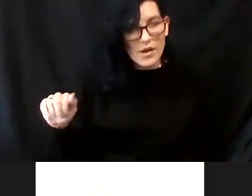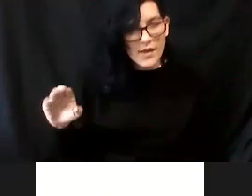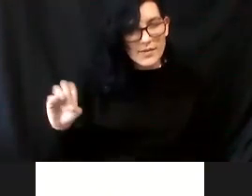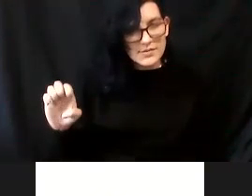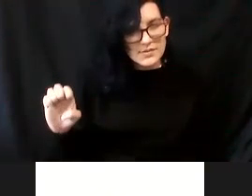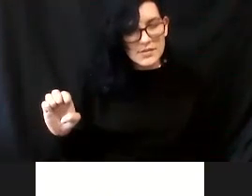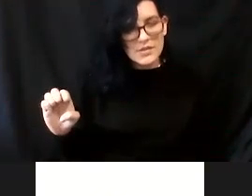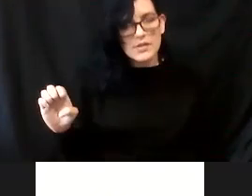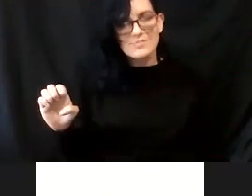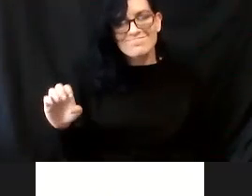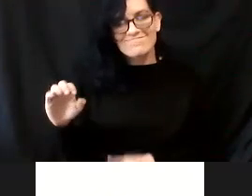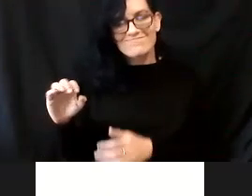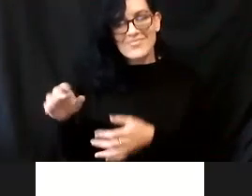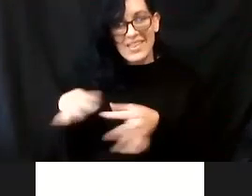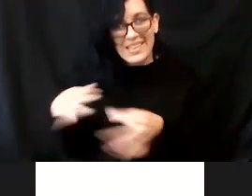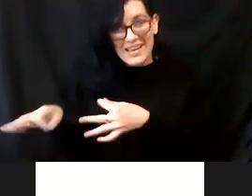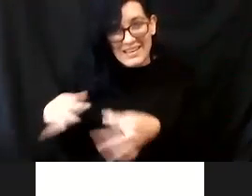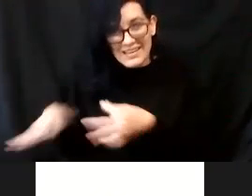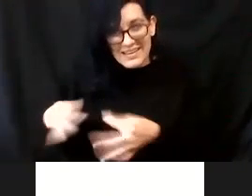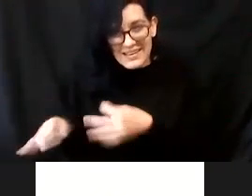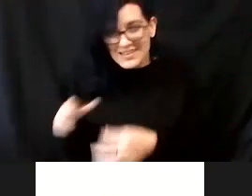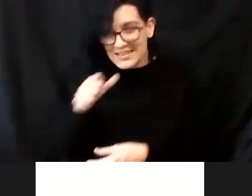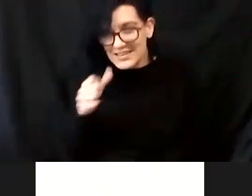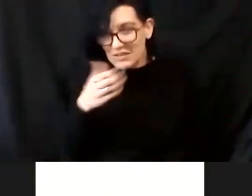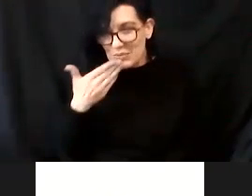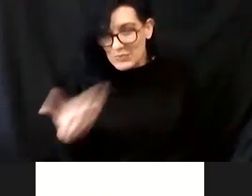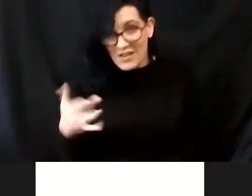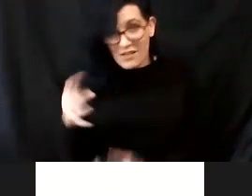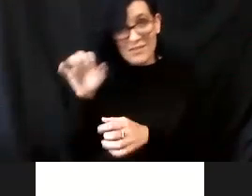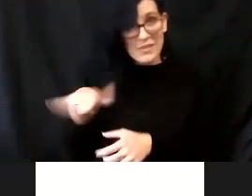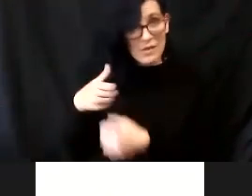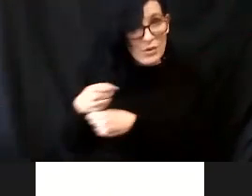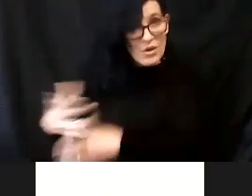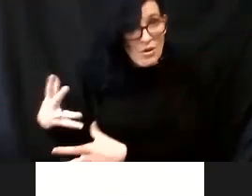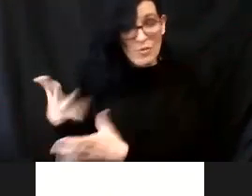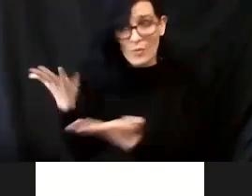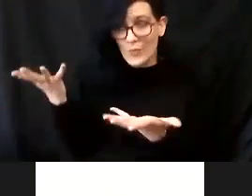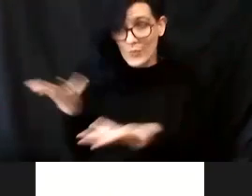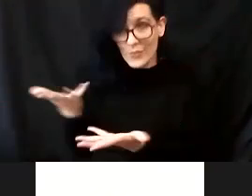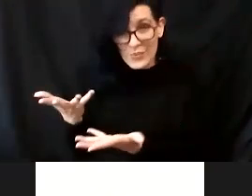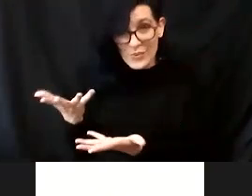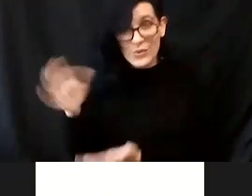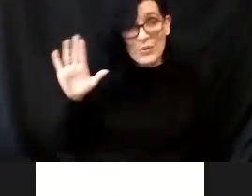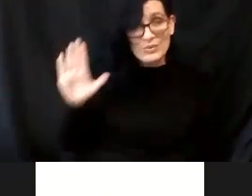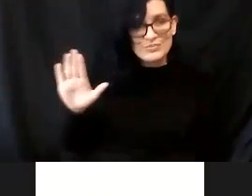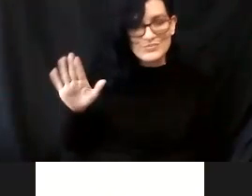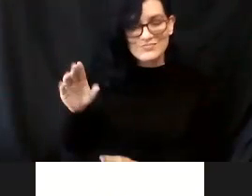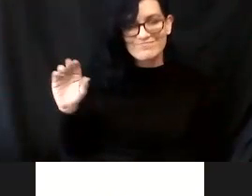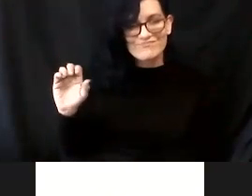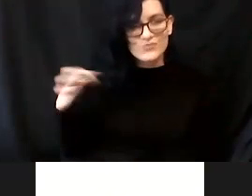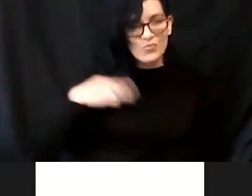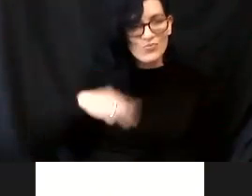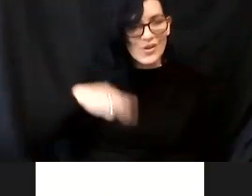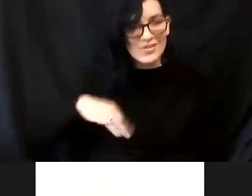in people's credit scores going down. So this is an issue. It's not what's supposed to be